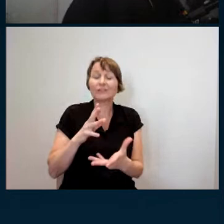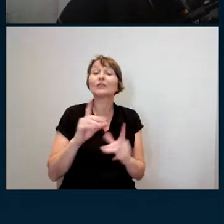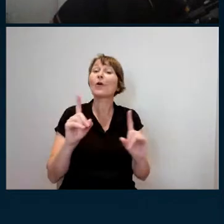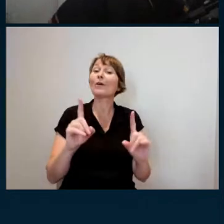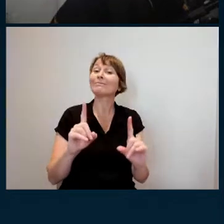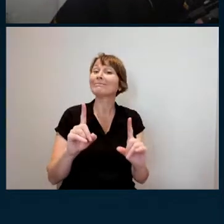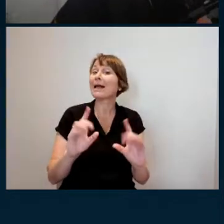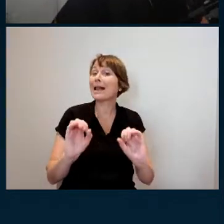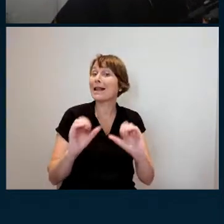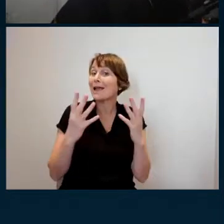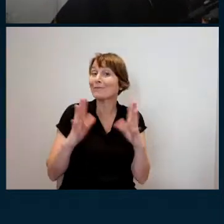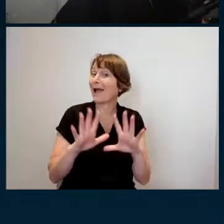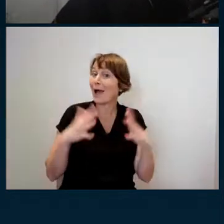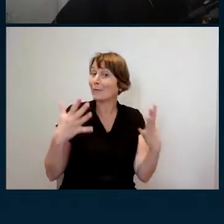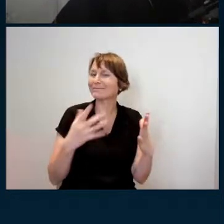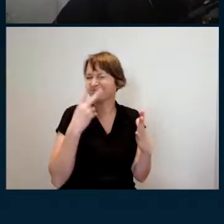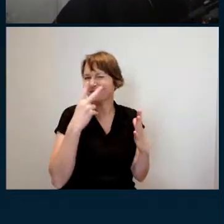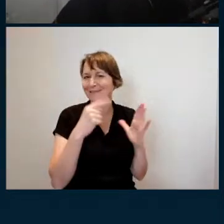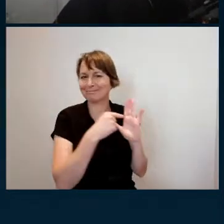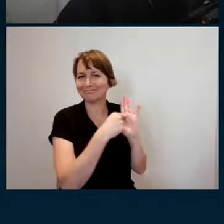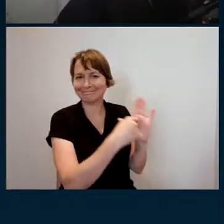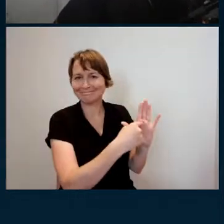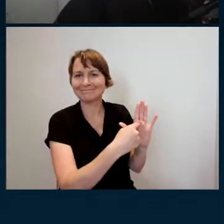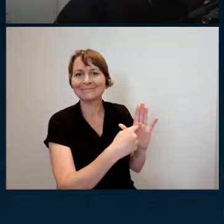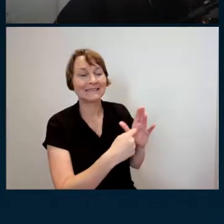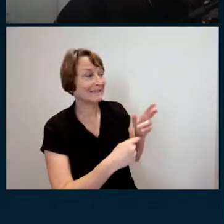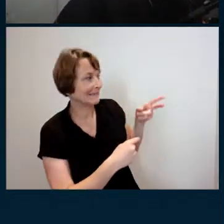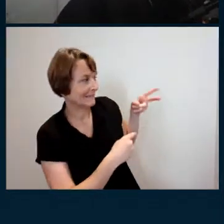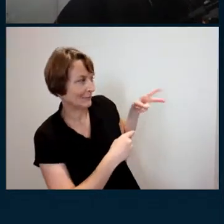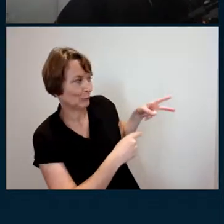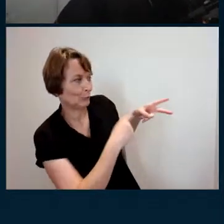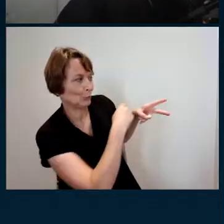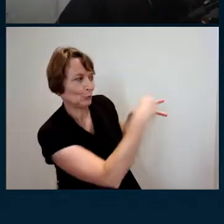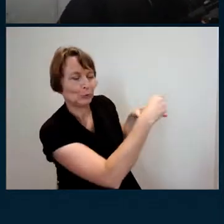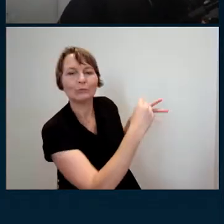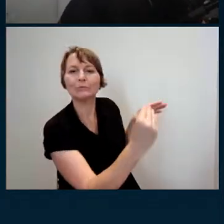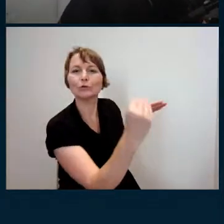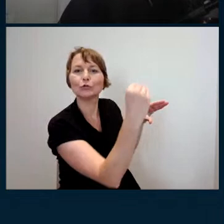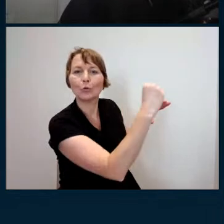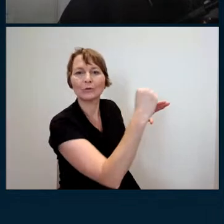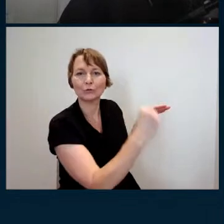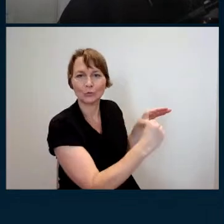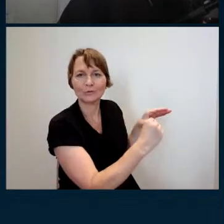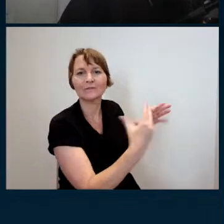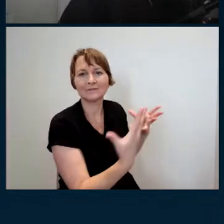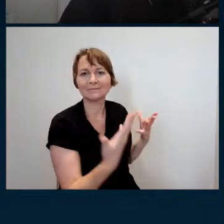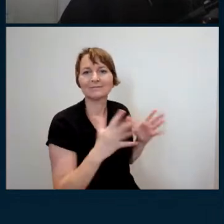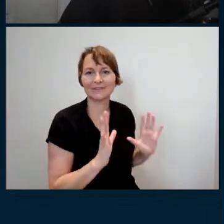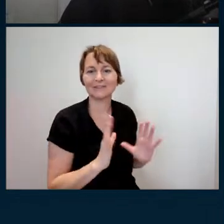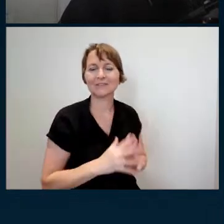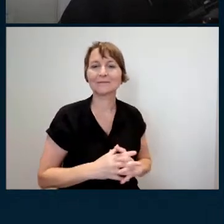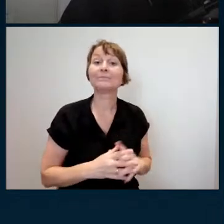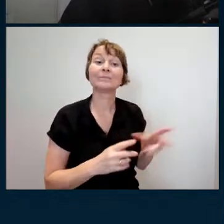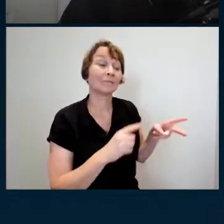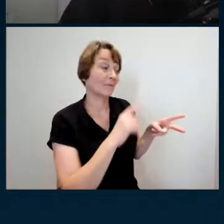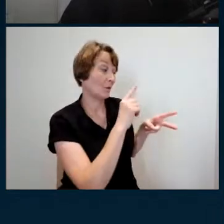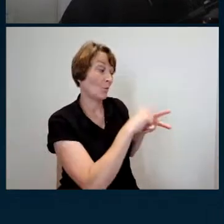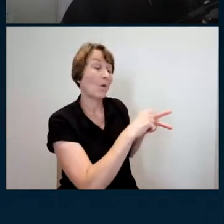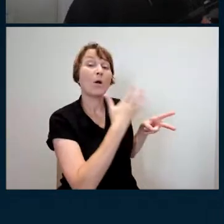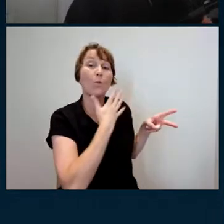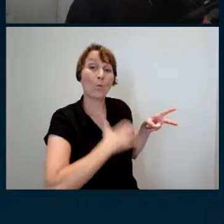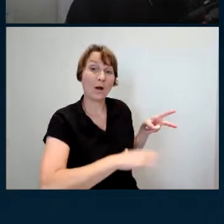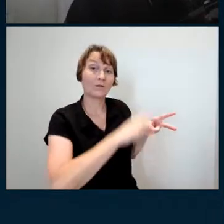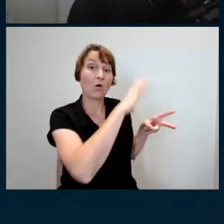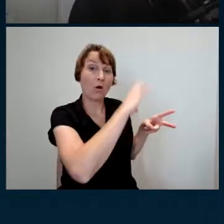And here you see my resource group with 2 storage accounts that I want to, well, one I want to delete and one I want to